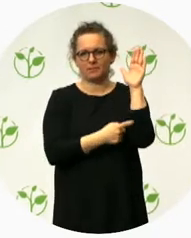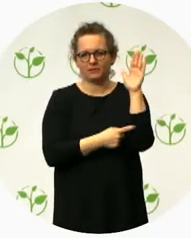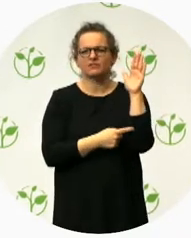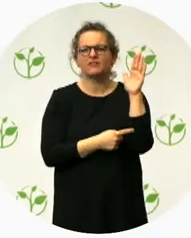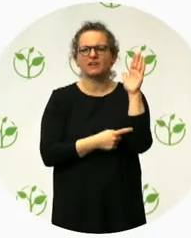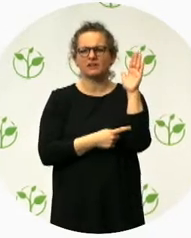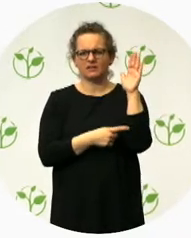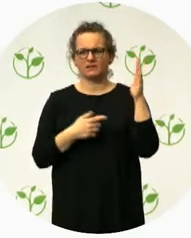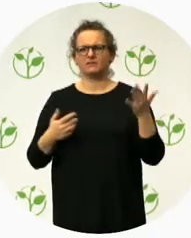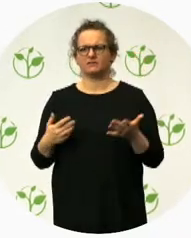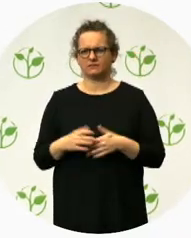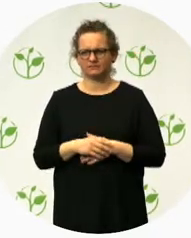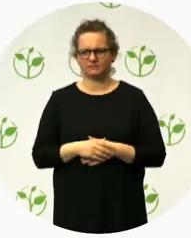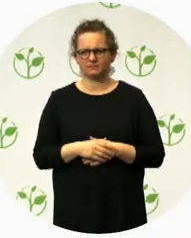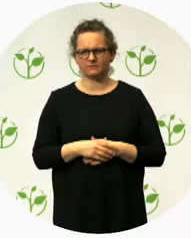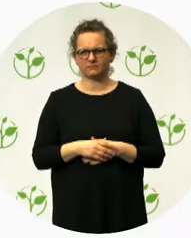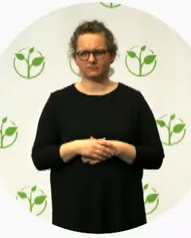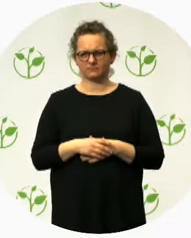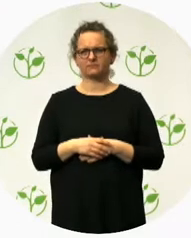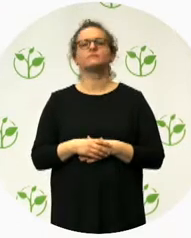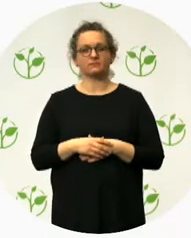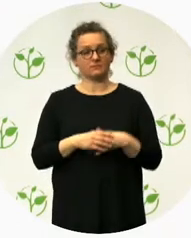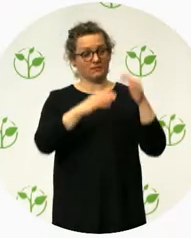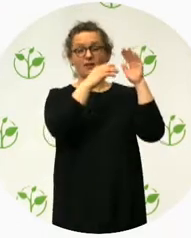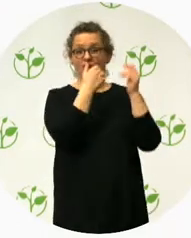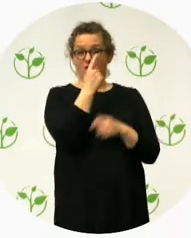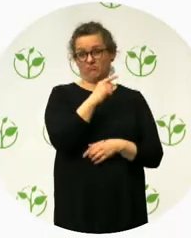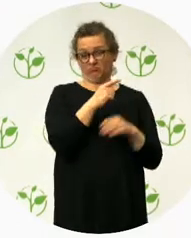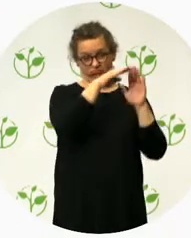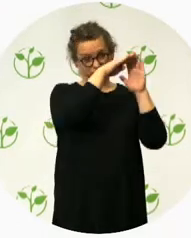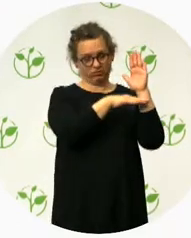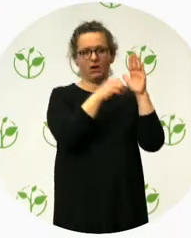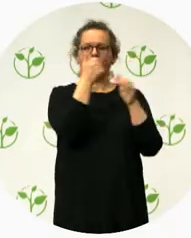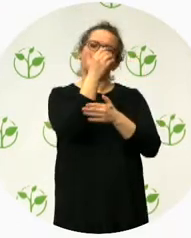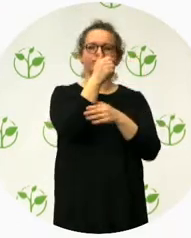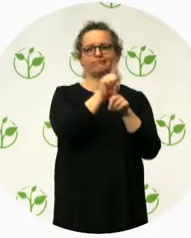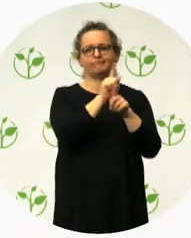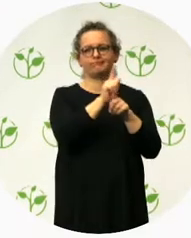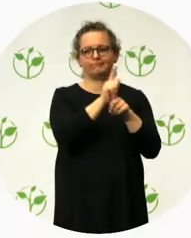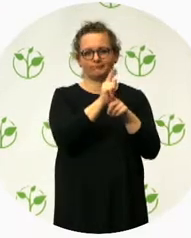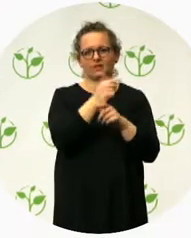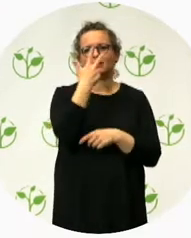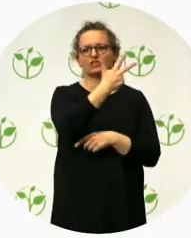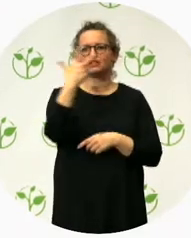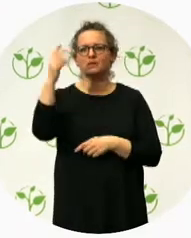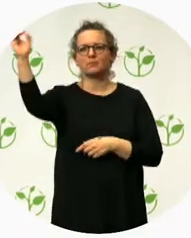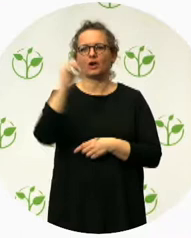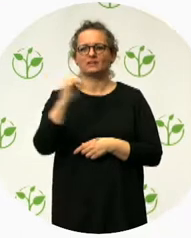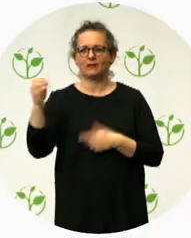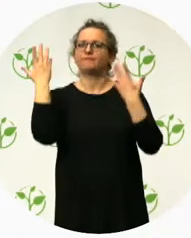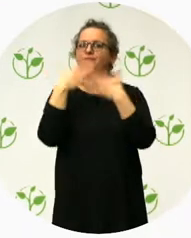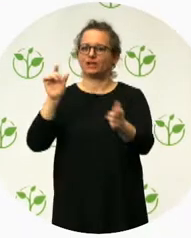First, as Madam Ambassador mentioned before, Austria has completely reformed the